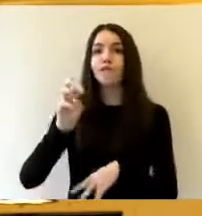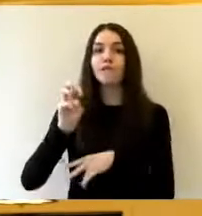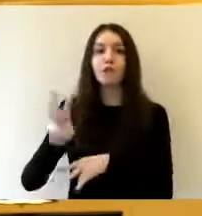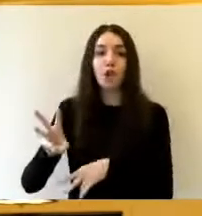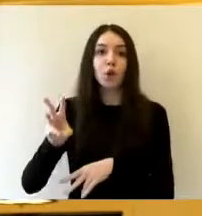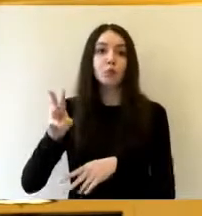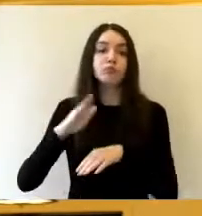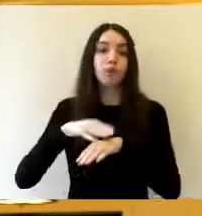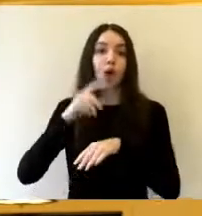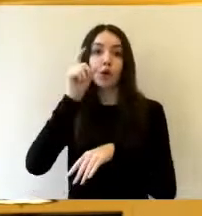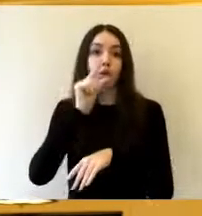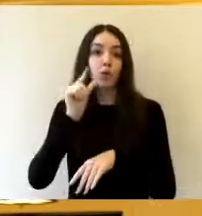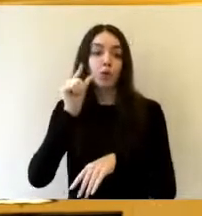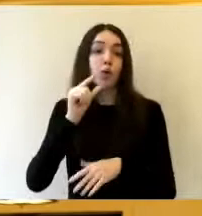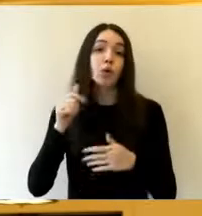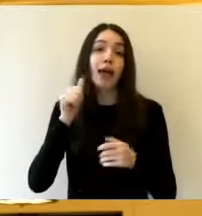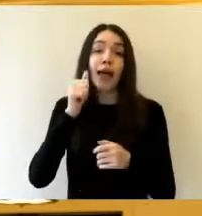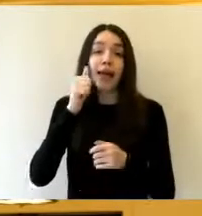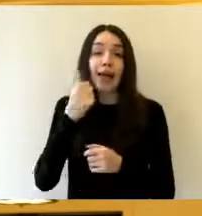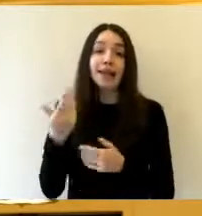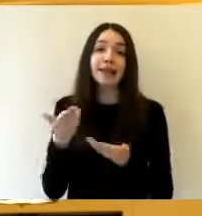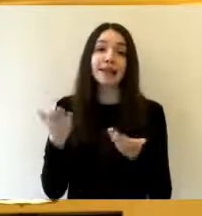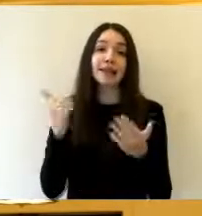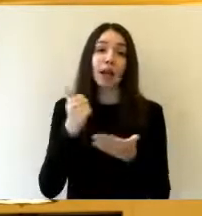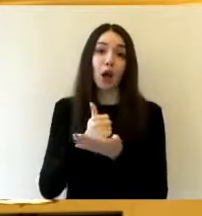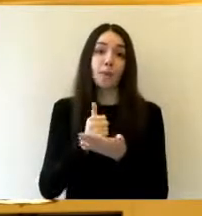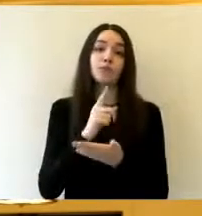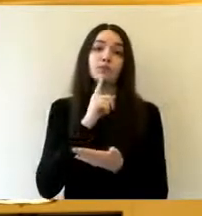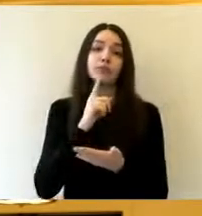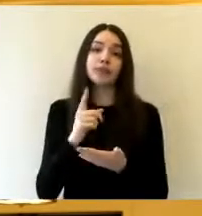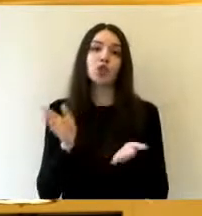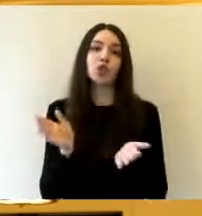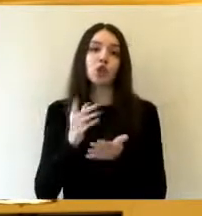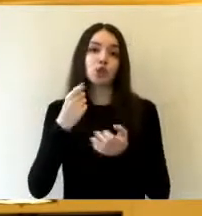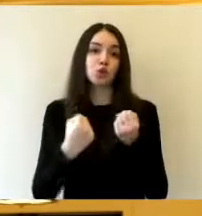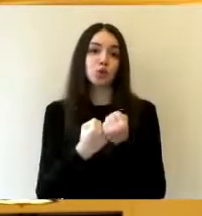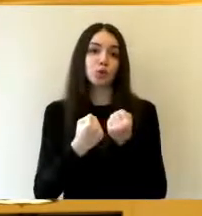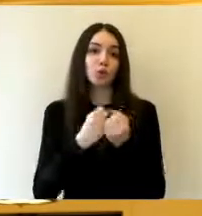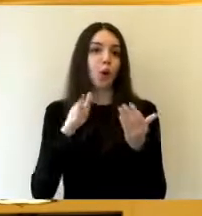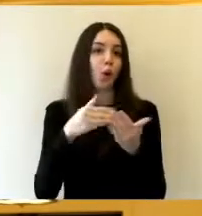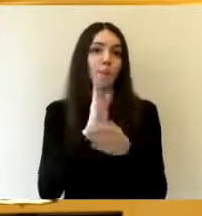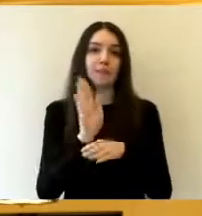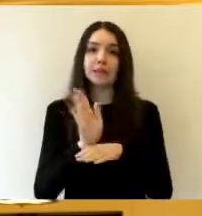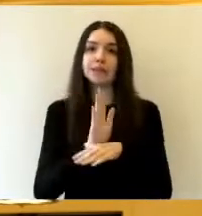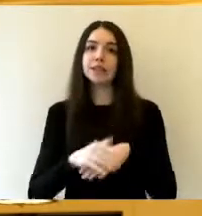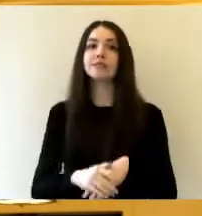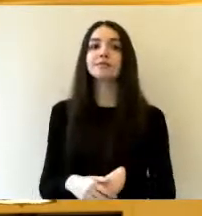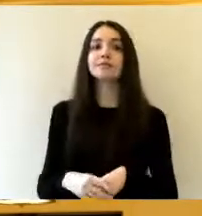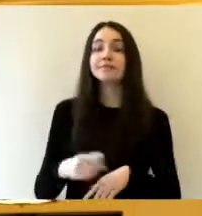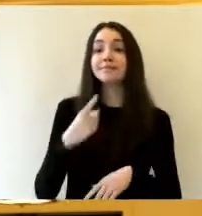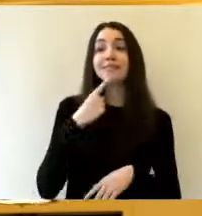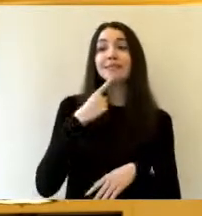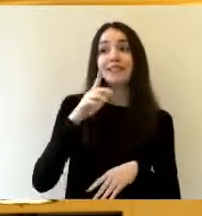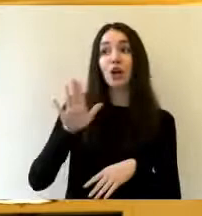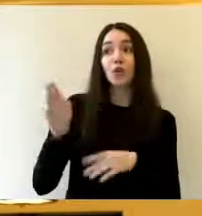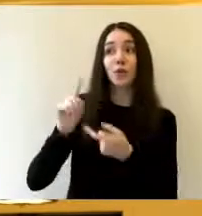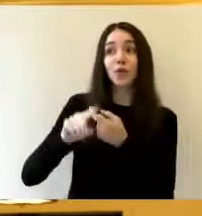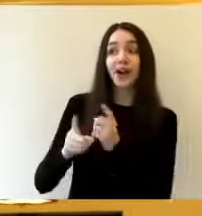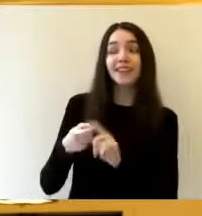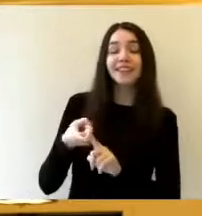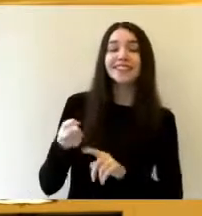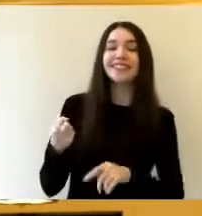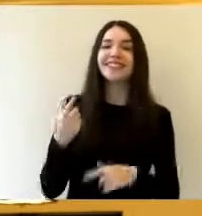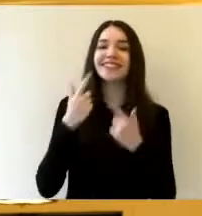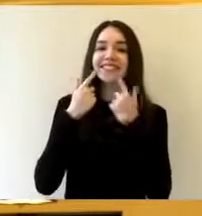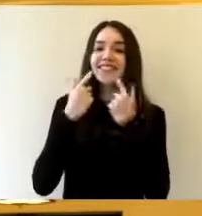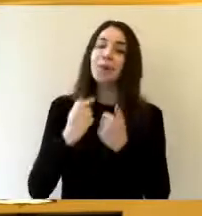always want to encourage you to support your local micro-businesses here in Baltimore. Tell your friends. We also want to give a shout-out,